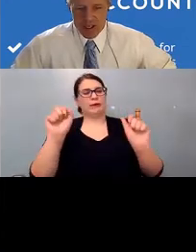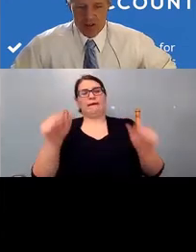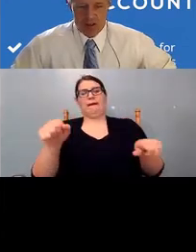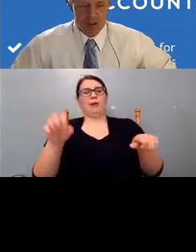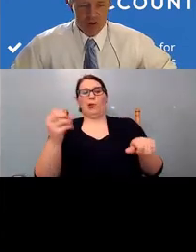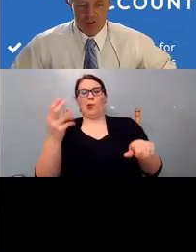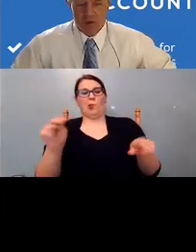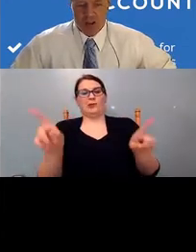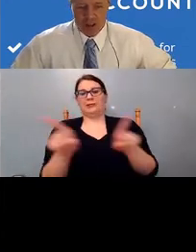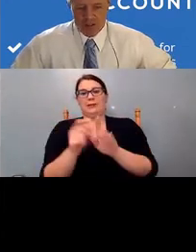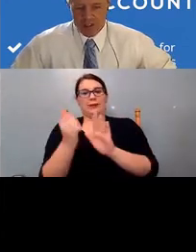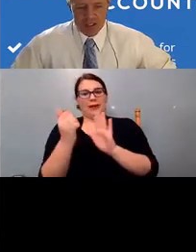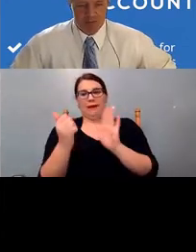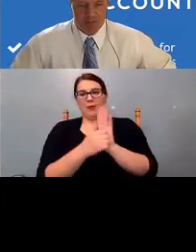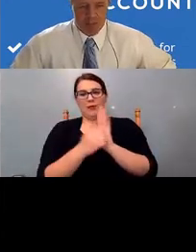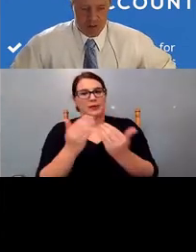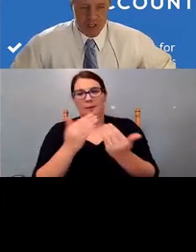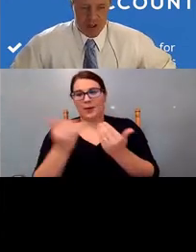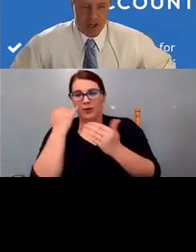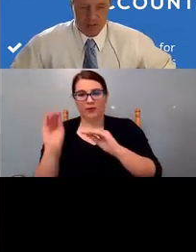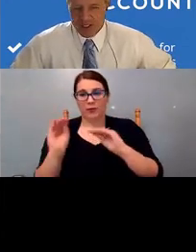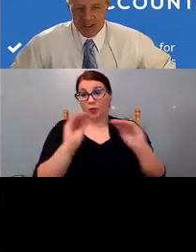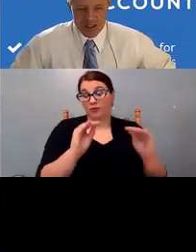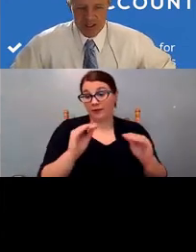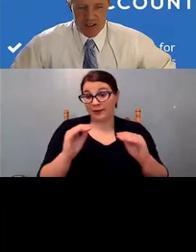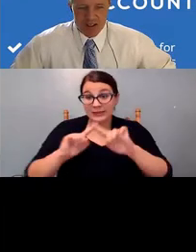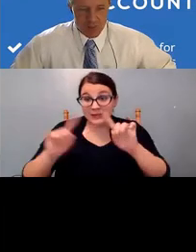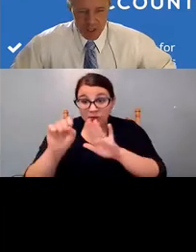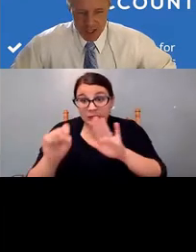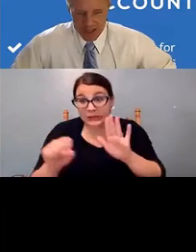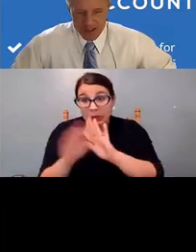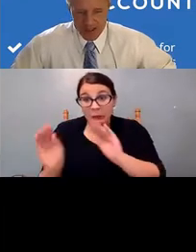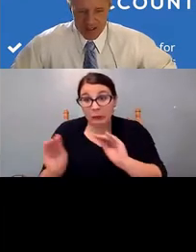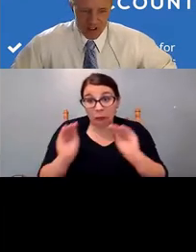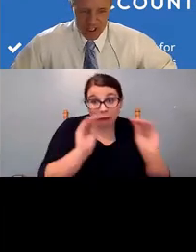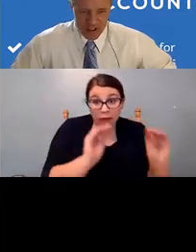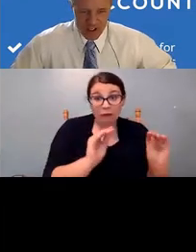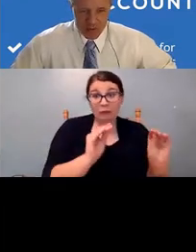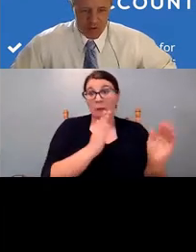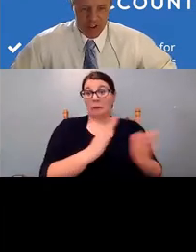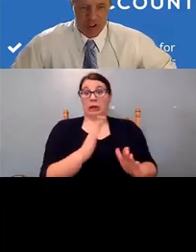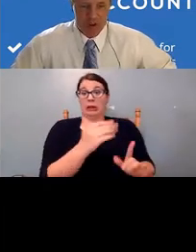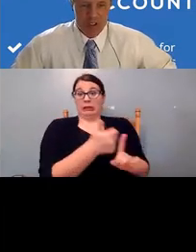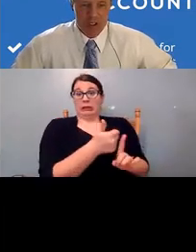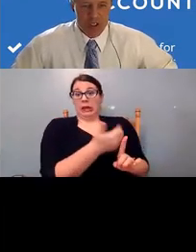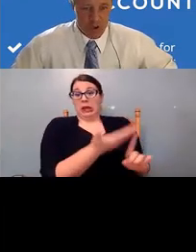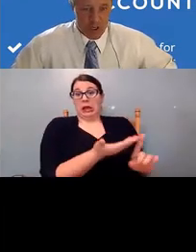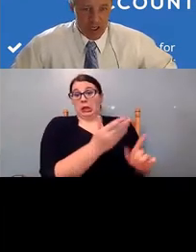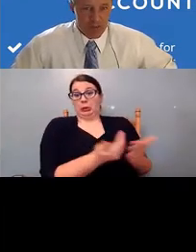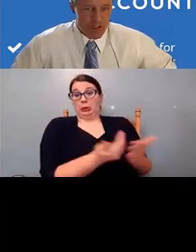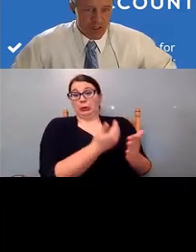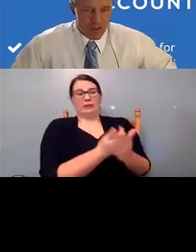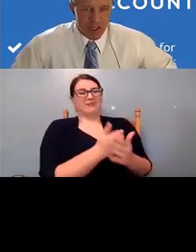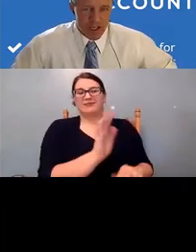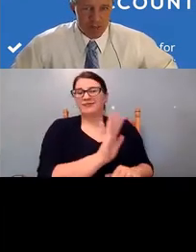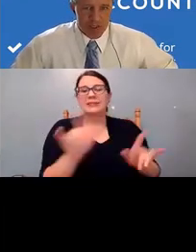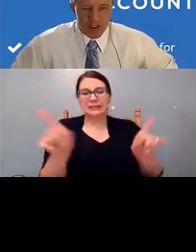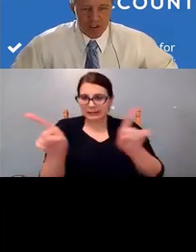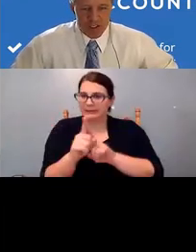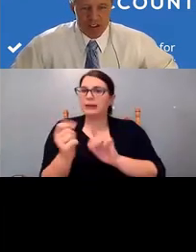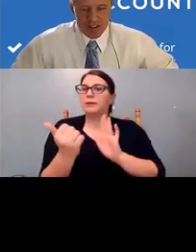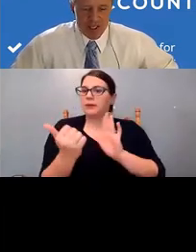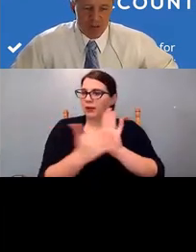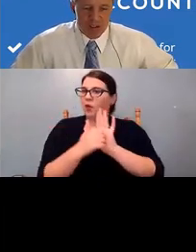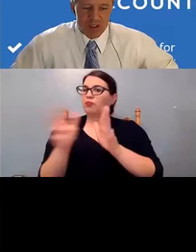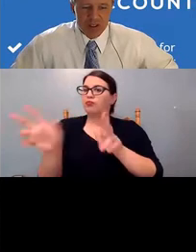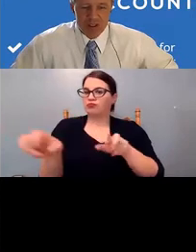same account. So if you move out of state, doesn't mean you have to get a plan in the state that you're moving to. You can keep the same account because